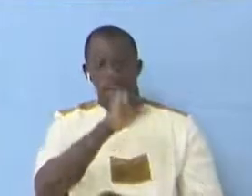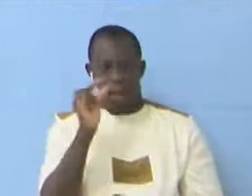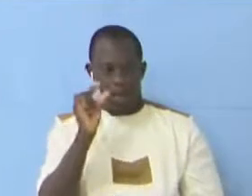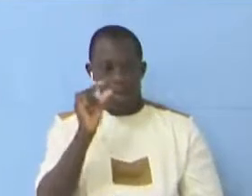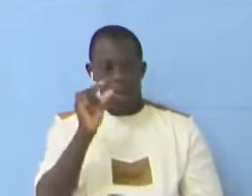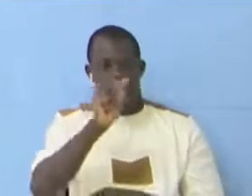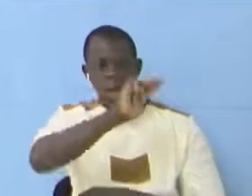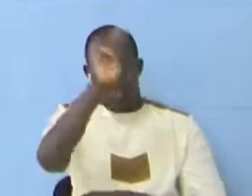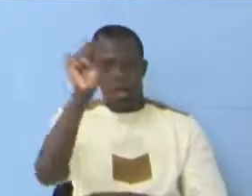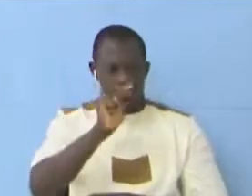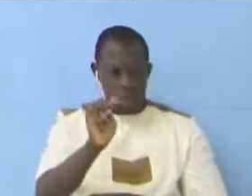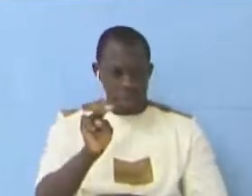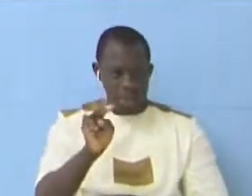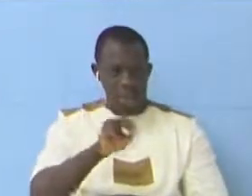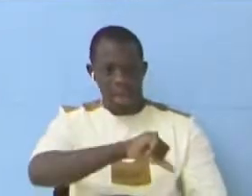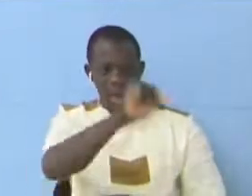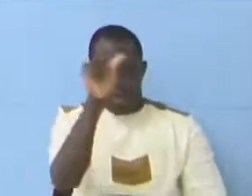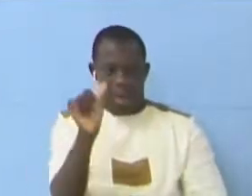nationality, and date.